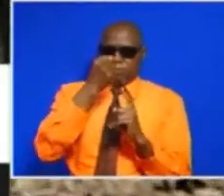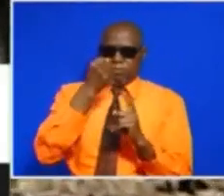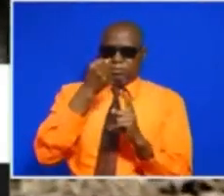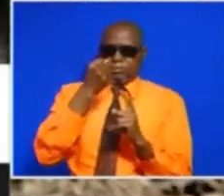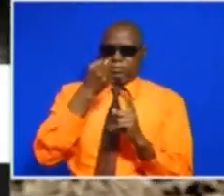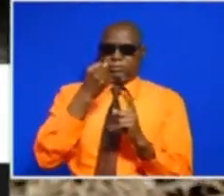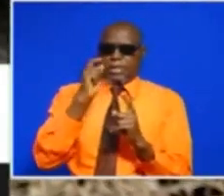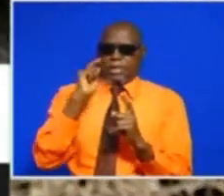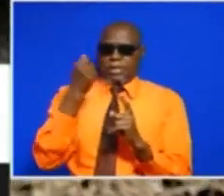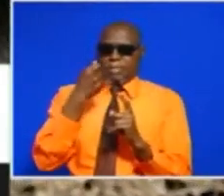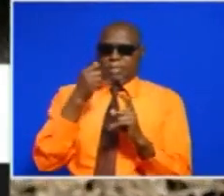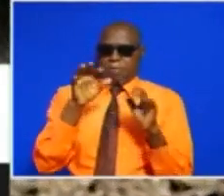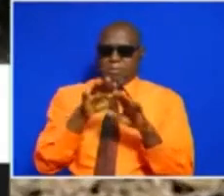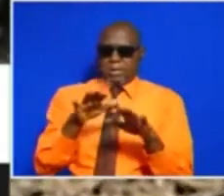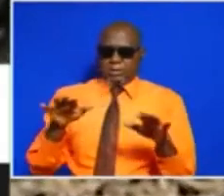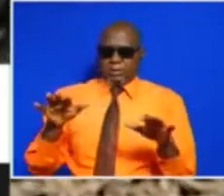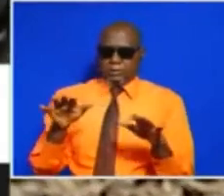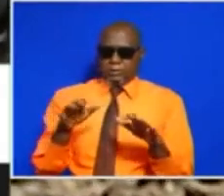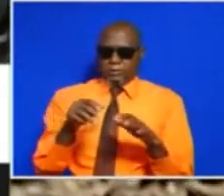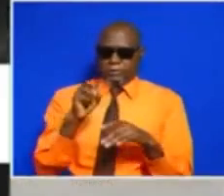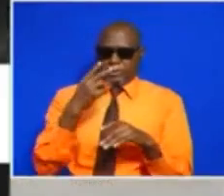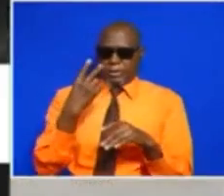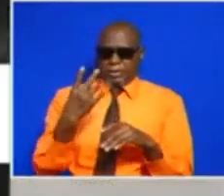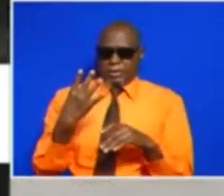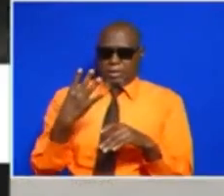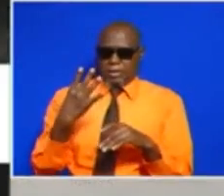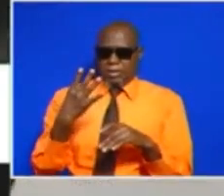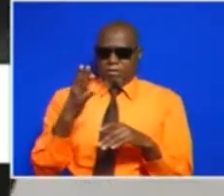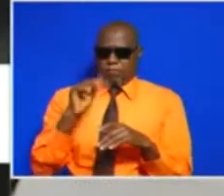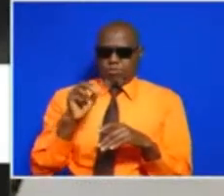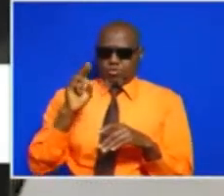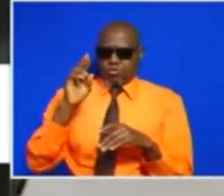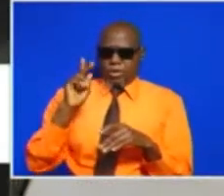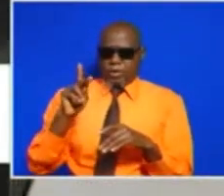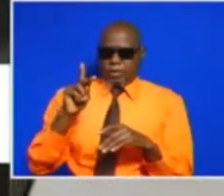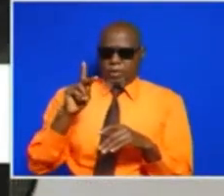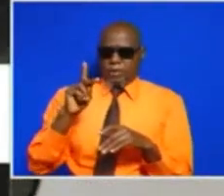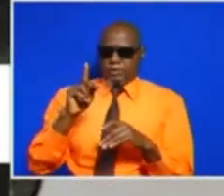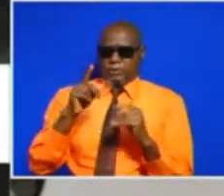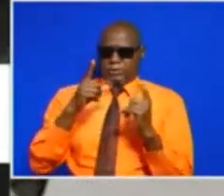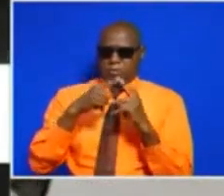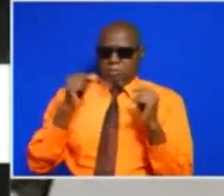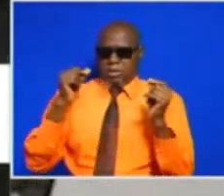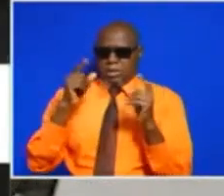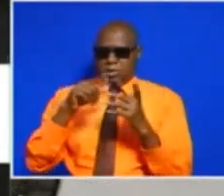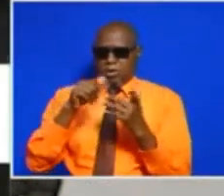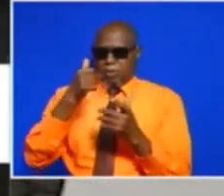market flooded with second-hand imports from the UK, Japan, and other Asian countries.